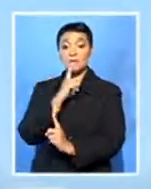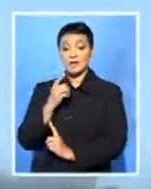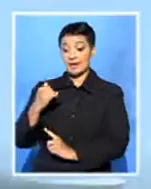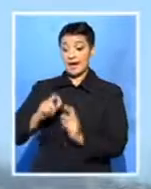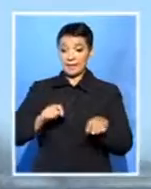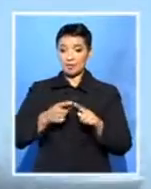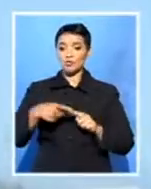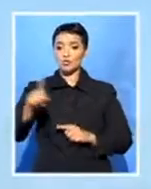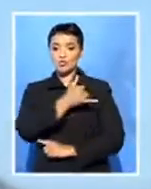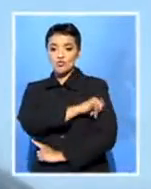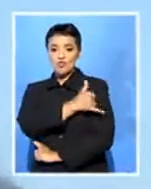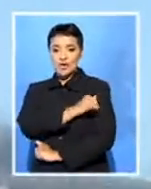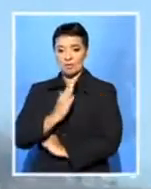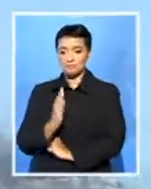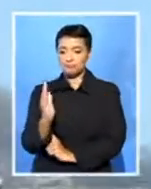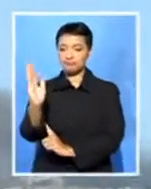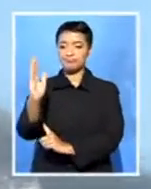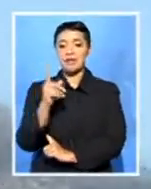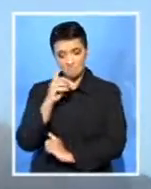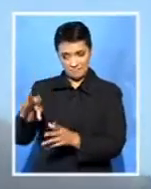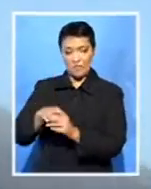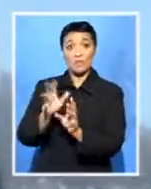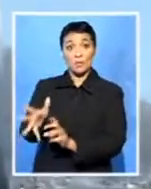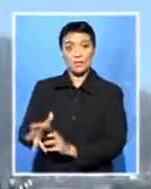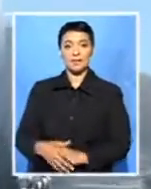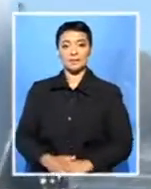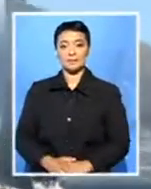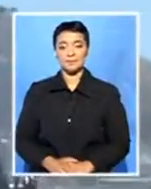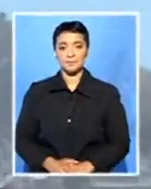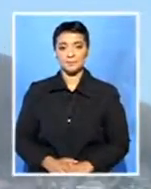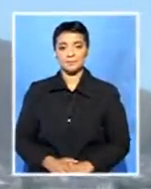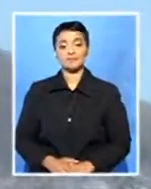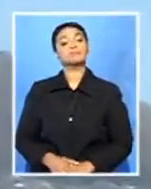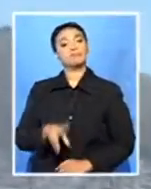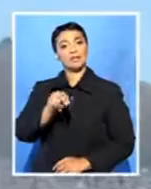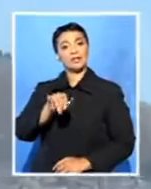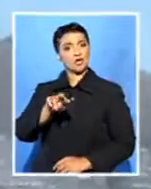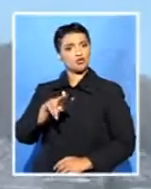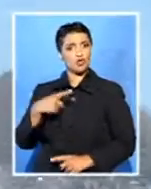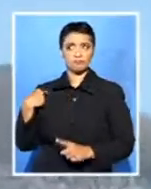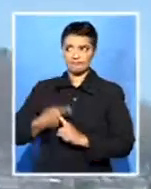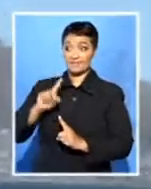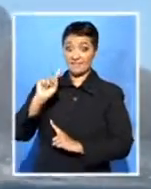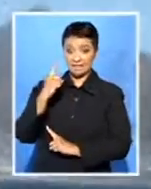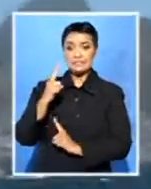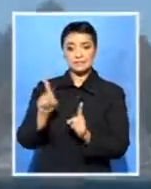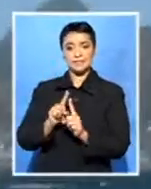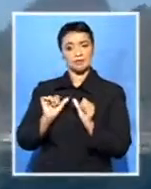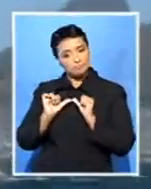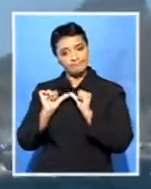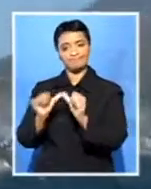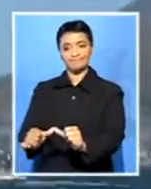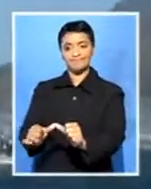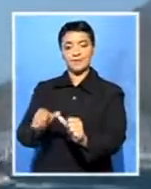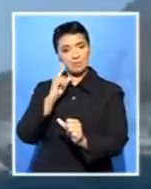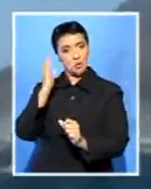Rio yacht race in close pursuit. The big competitive Grand Prix division, Nitro, has been successfully defending their title to date, and it's really going